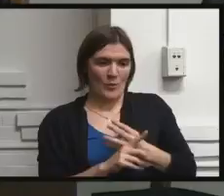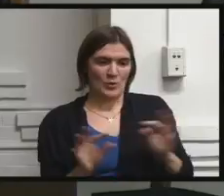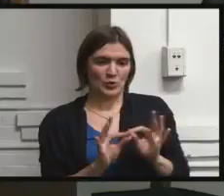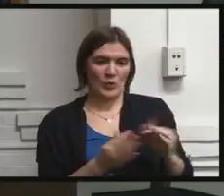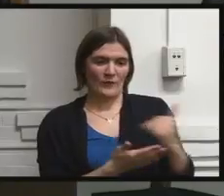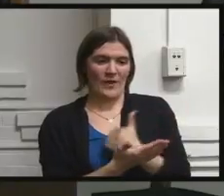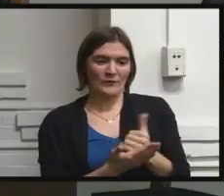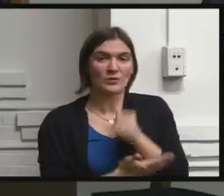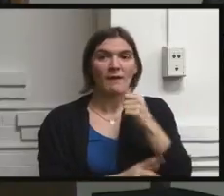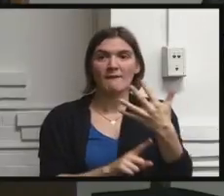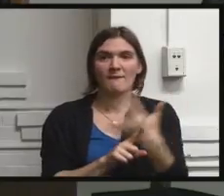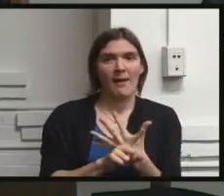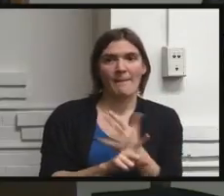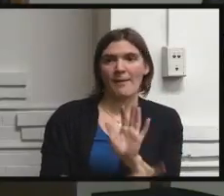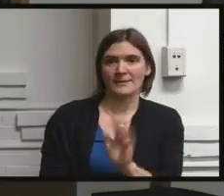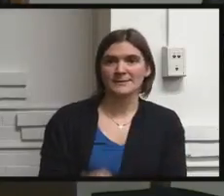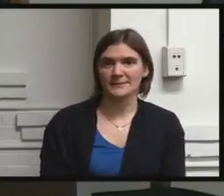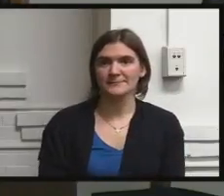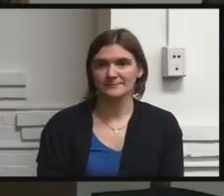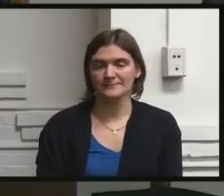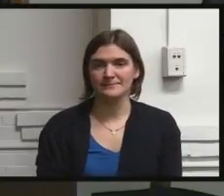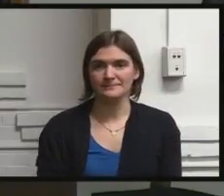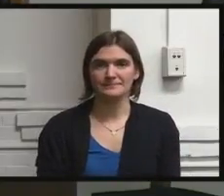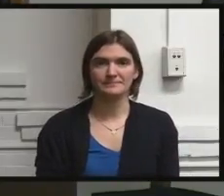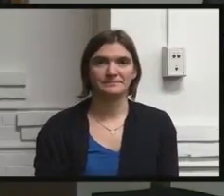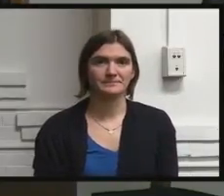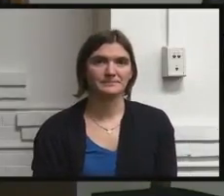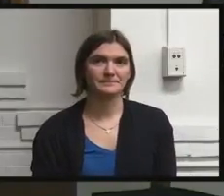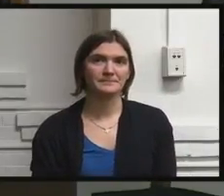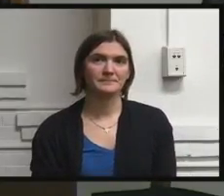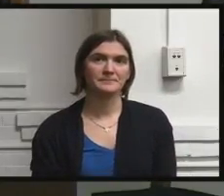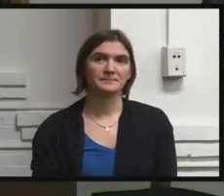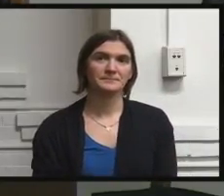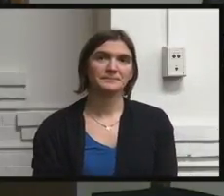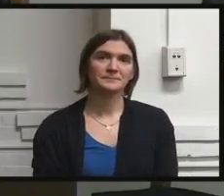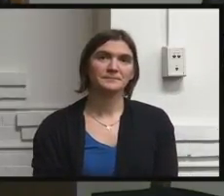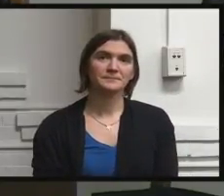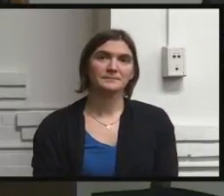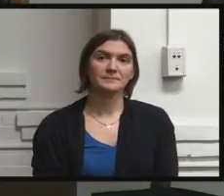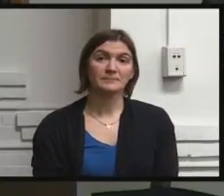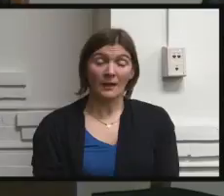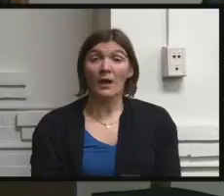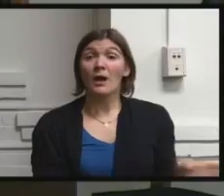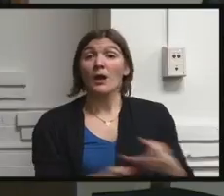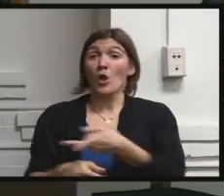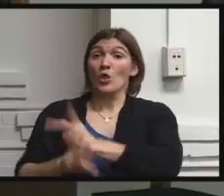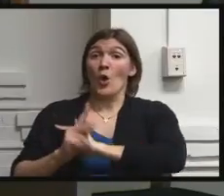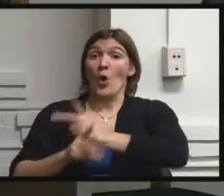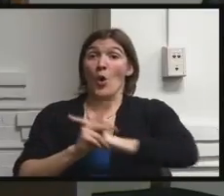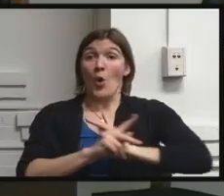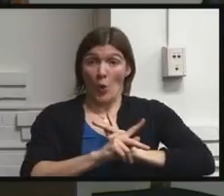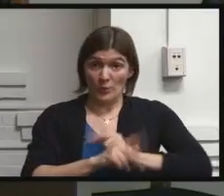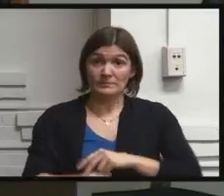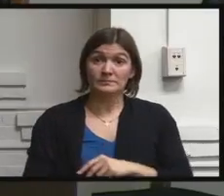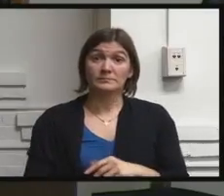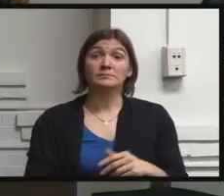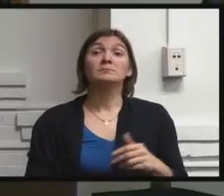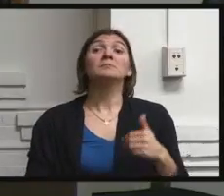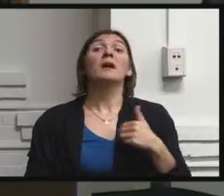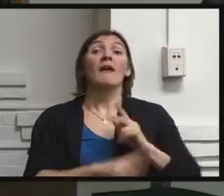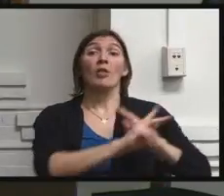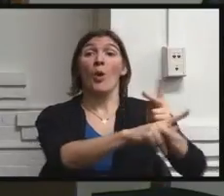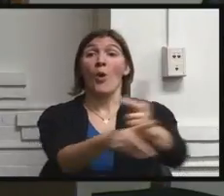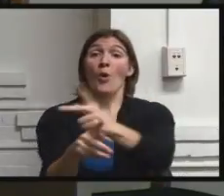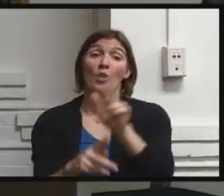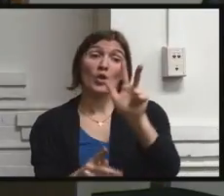revenues and expenditures there. The loan report shows that we had outstanding